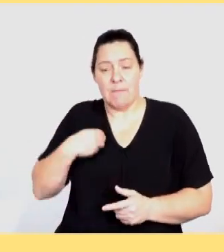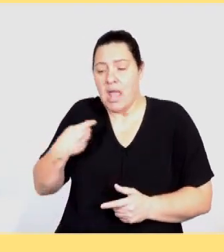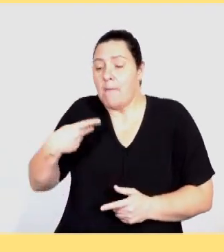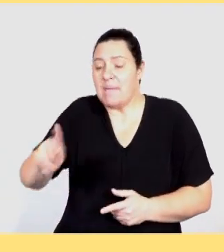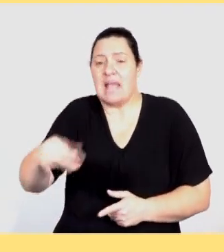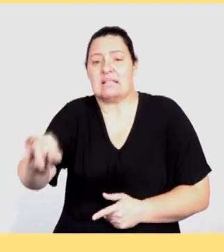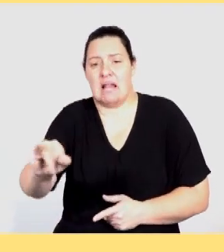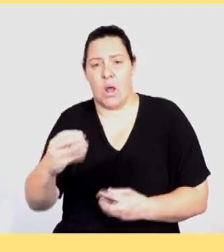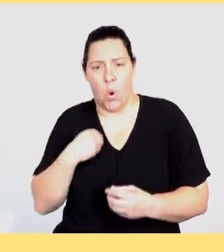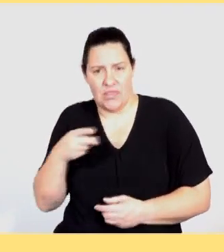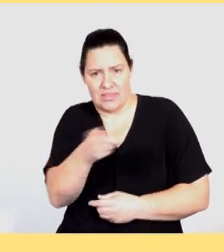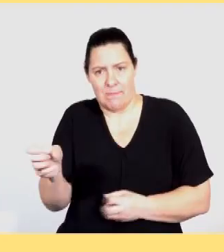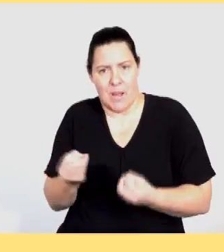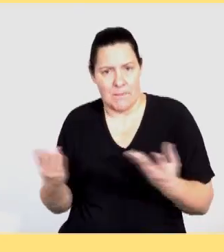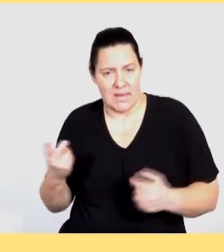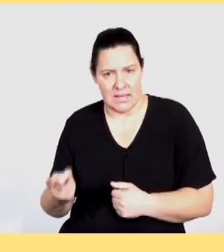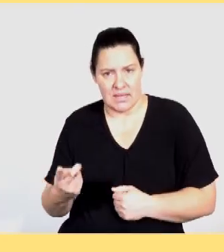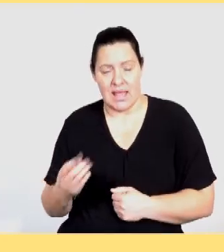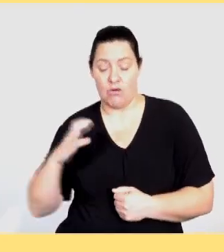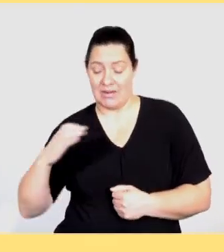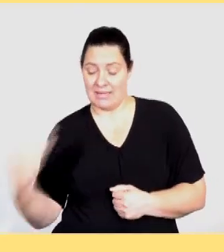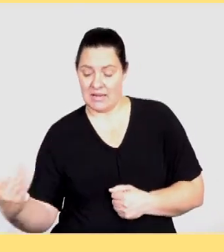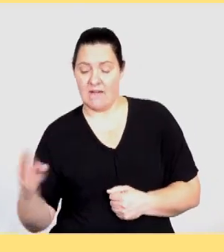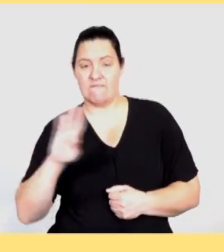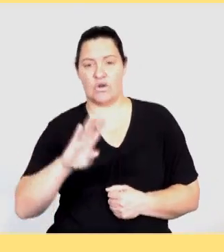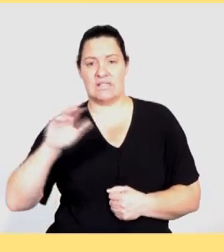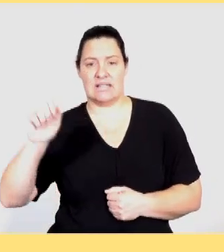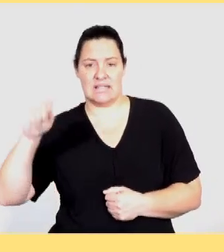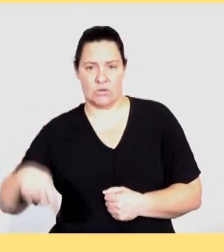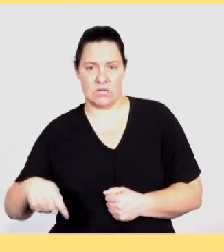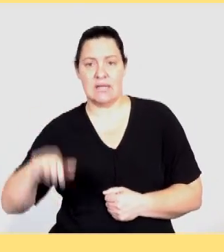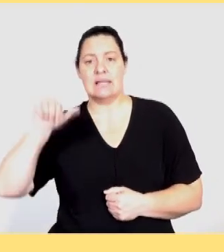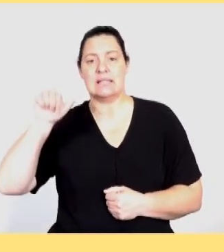creditors. How much are we owing? So I'm coming to the credit side.